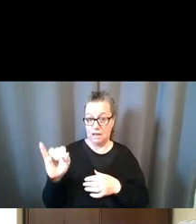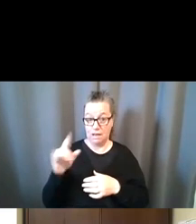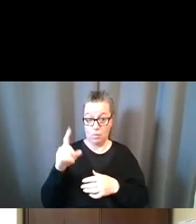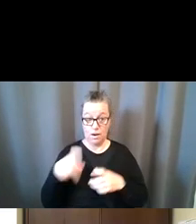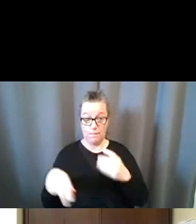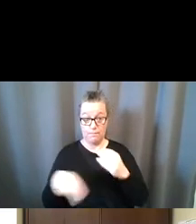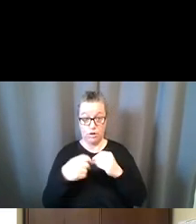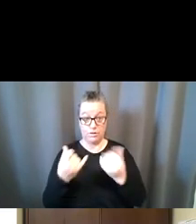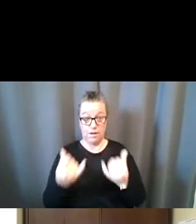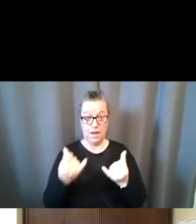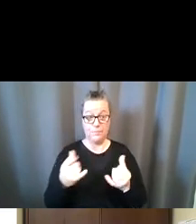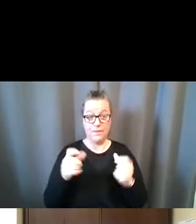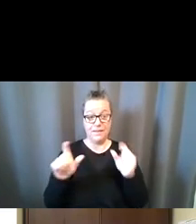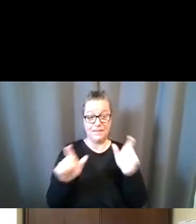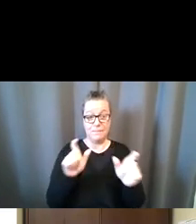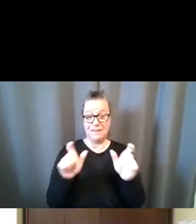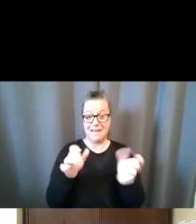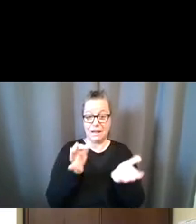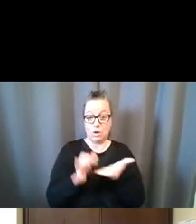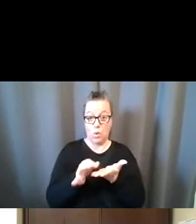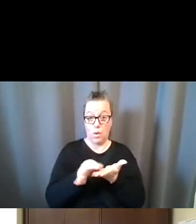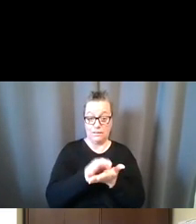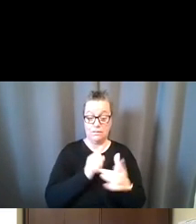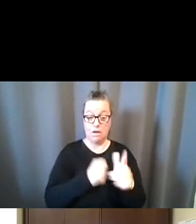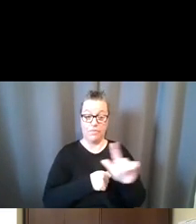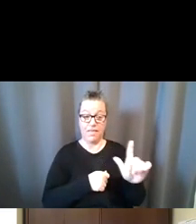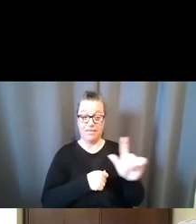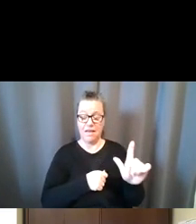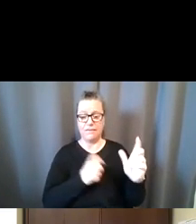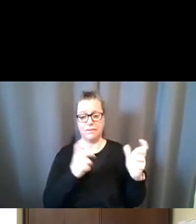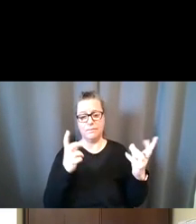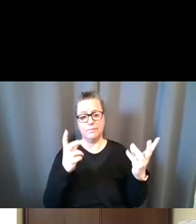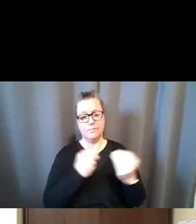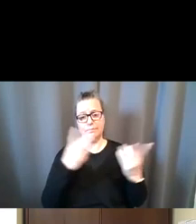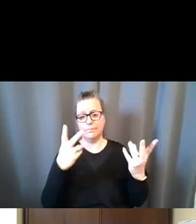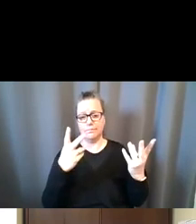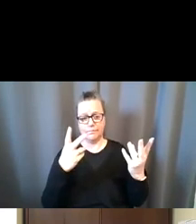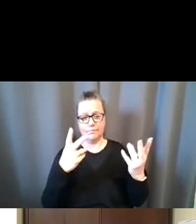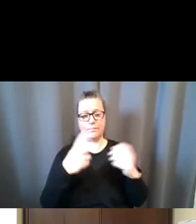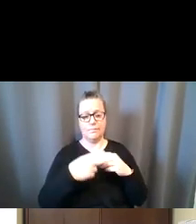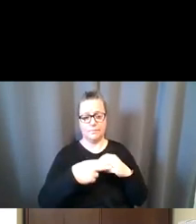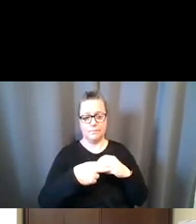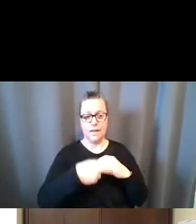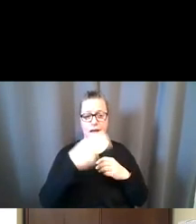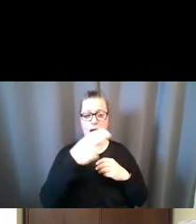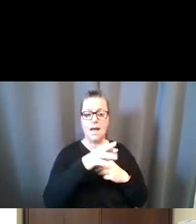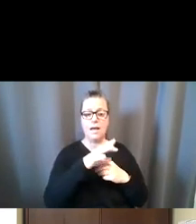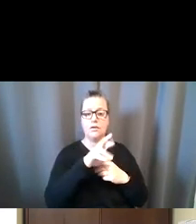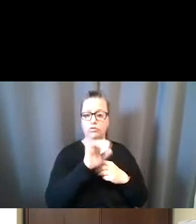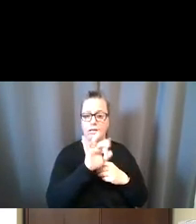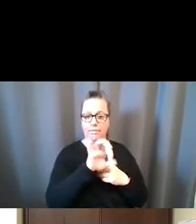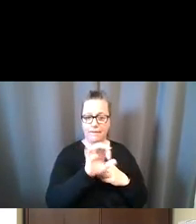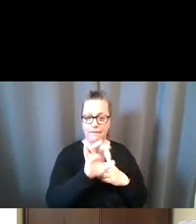is a picture of side-by-side coins. On the left are incredibly high relief coins, and on the right